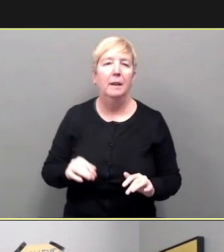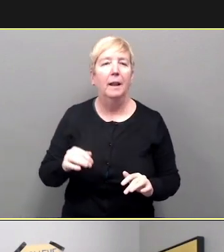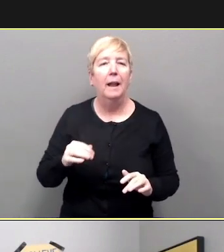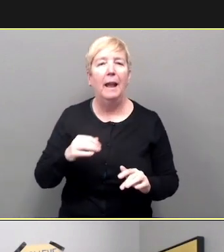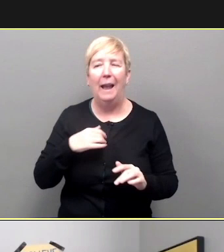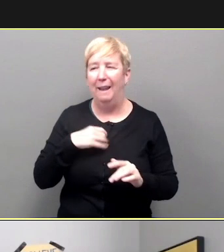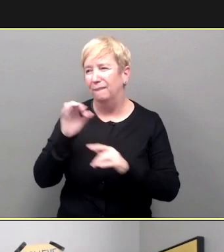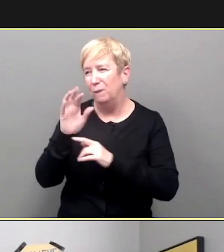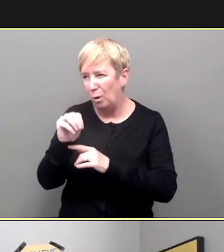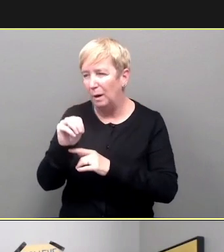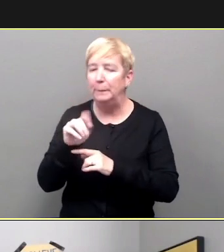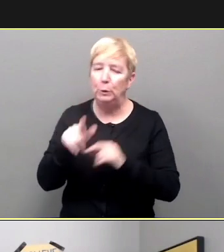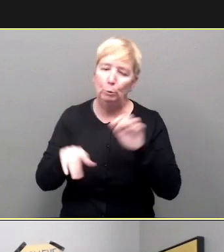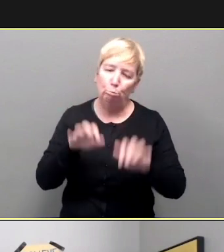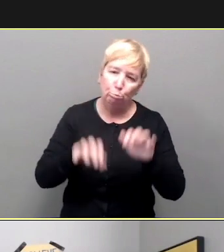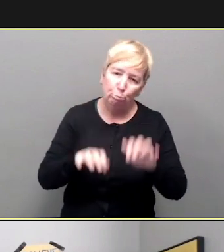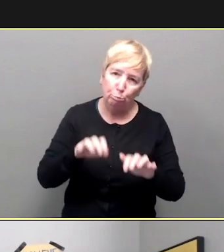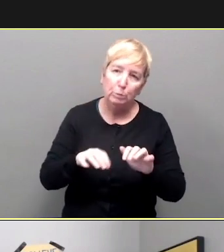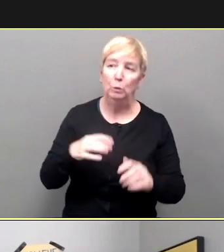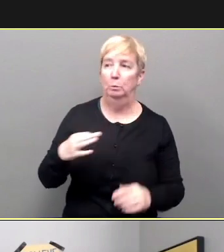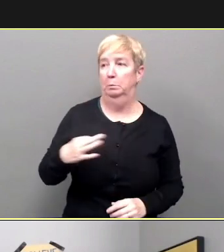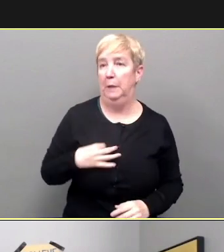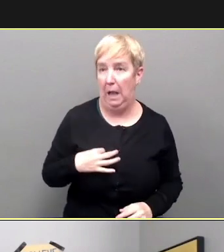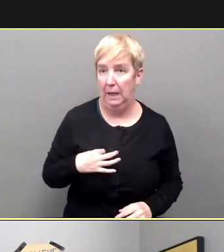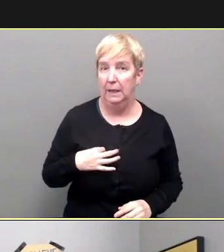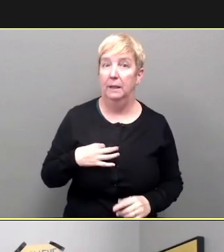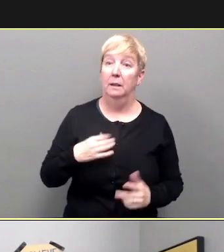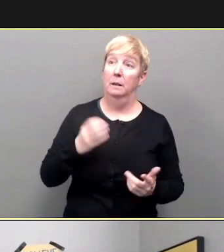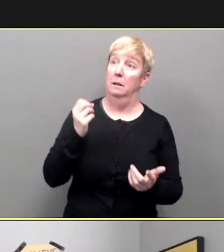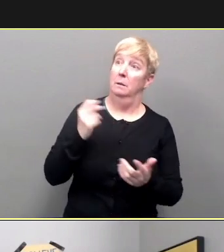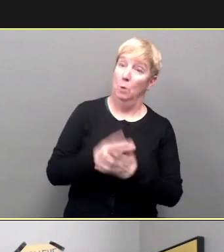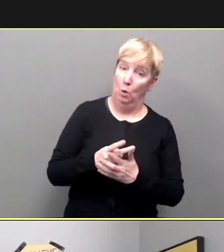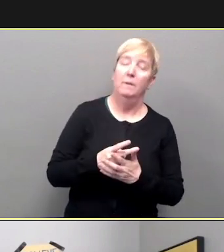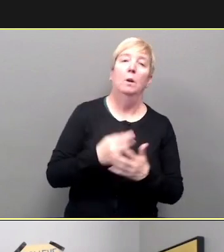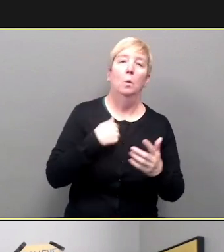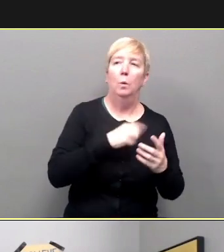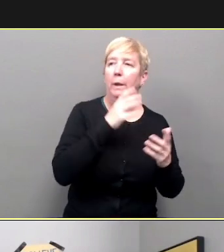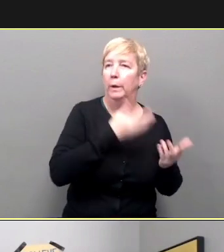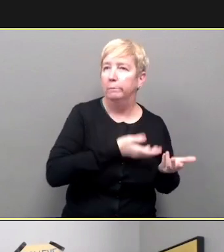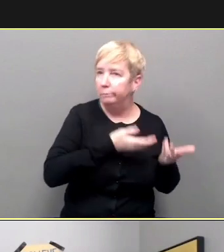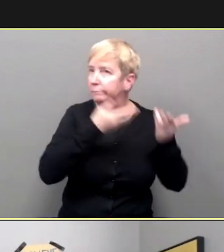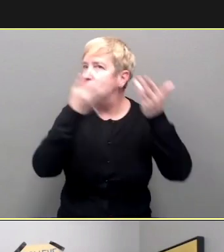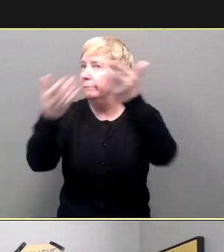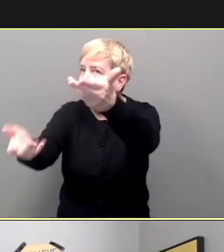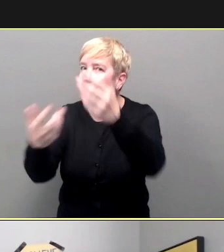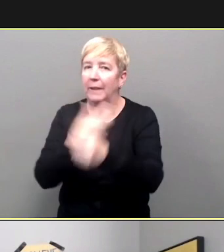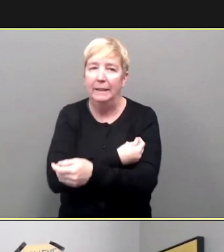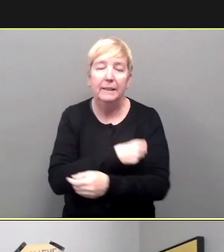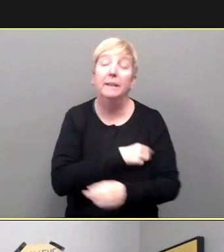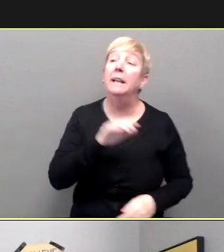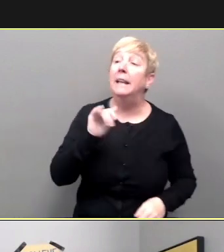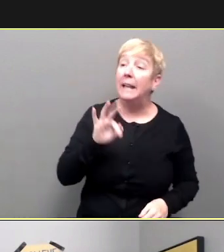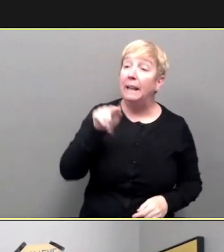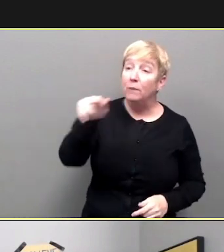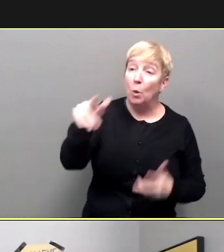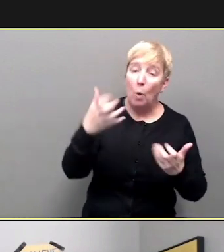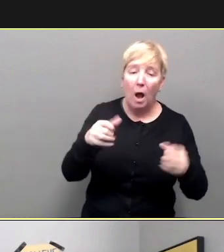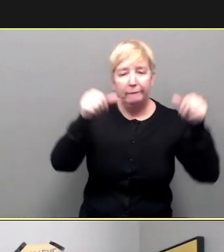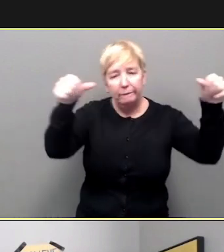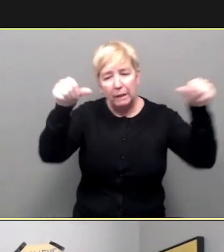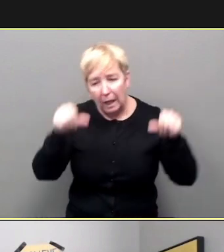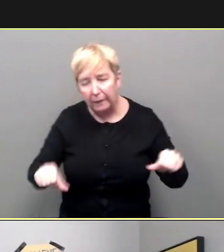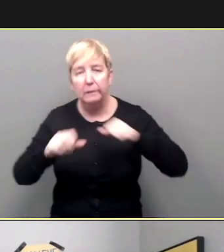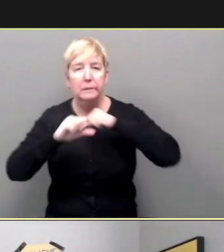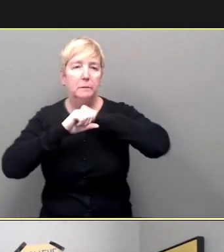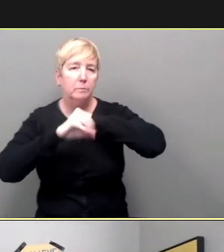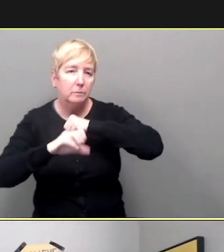form like this where you can fill it out. And then if you want to request promotional support, so let's say you want to get a bunch of flyers or things